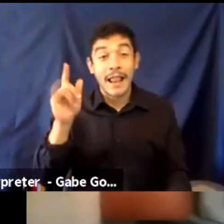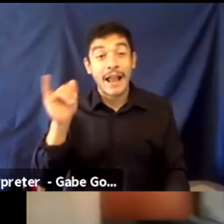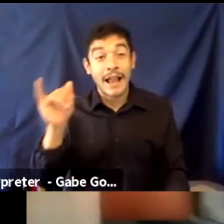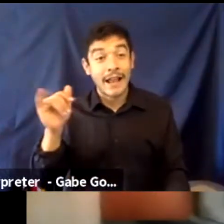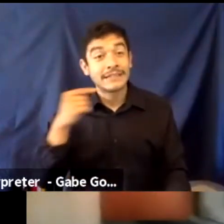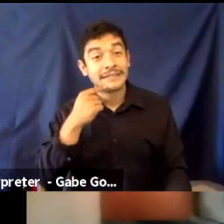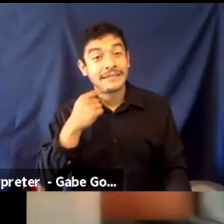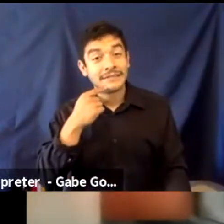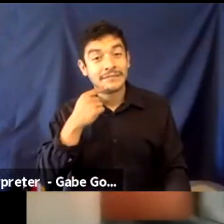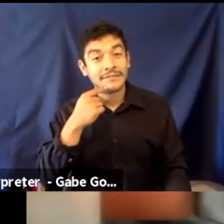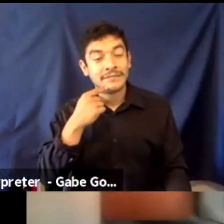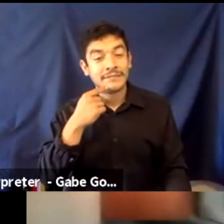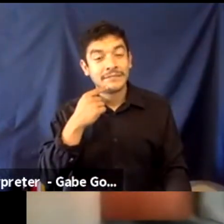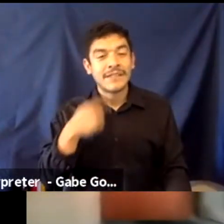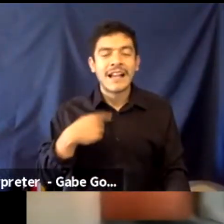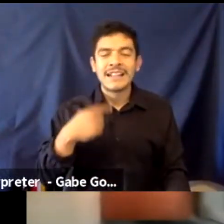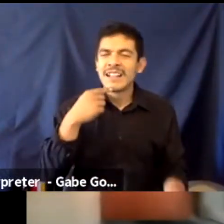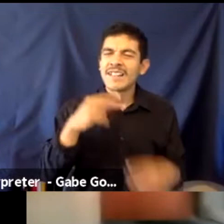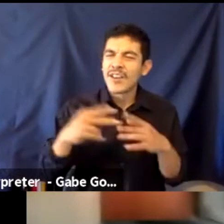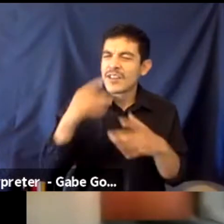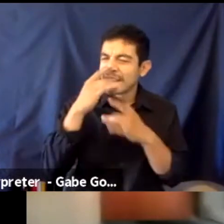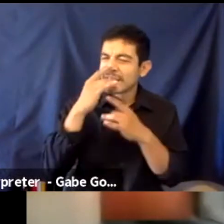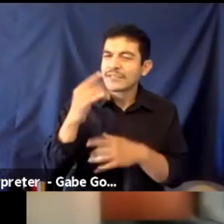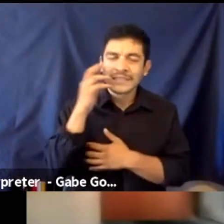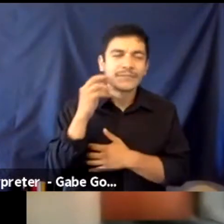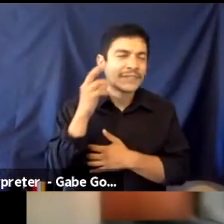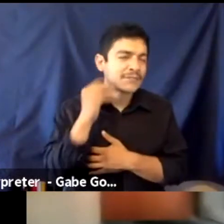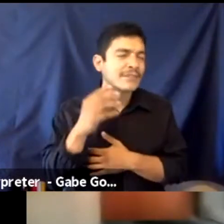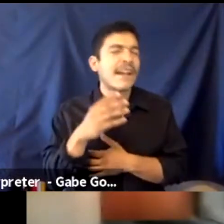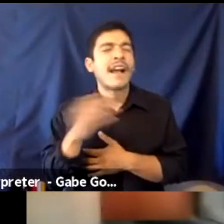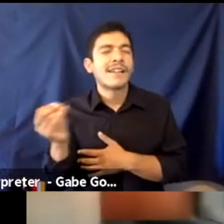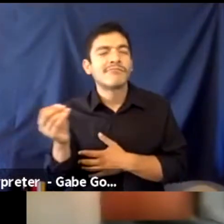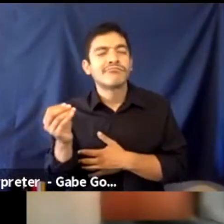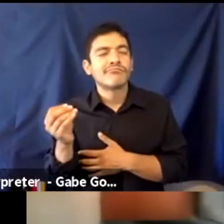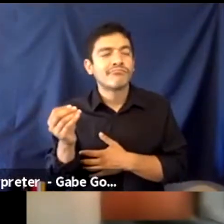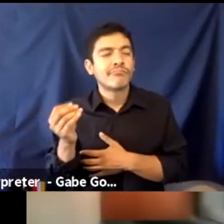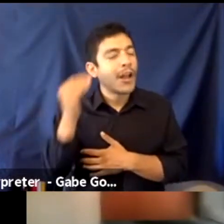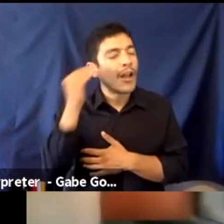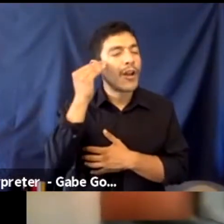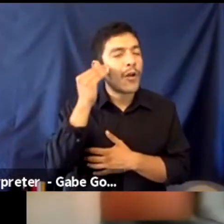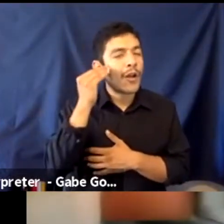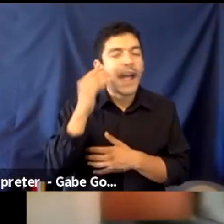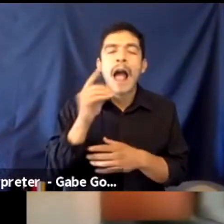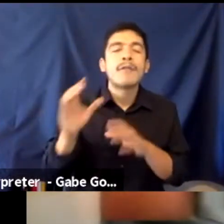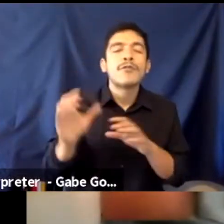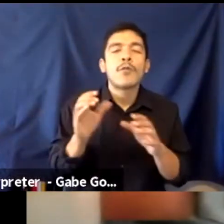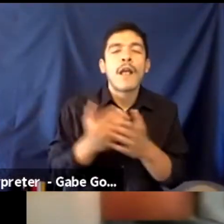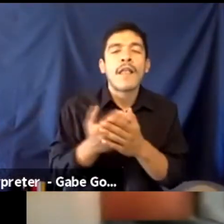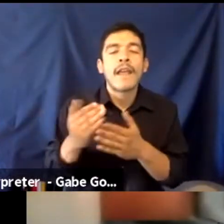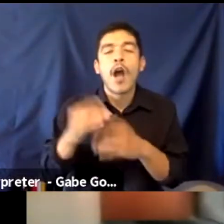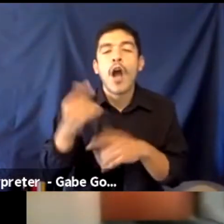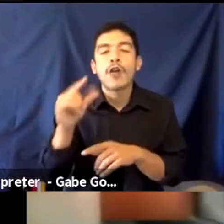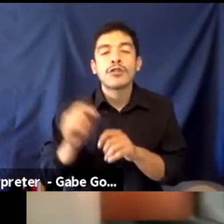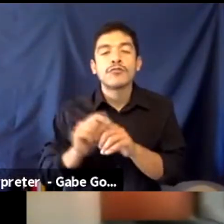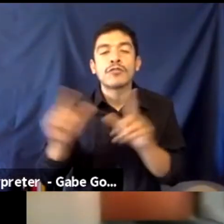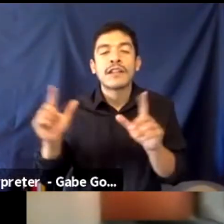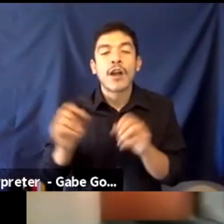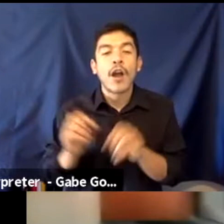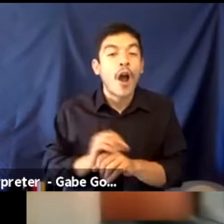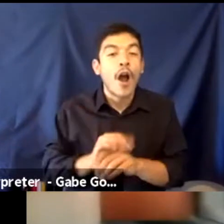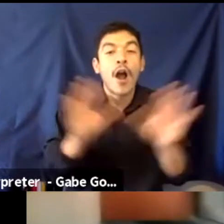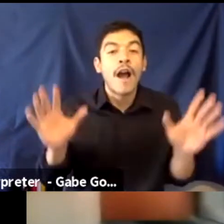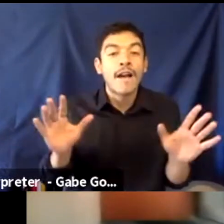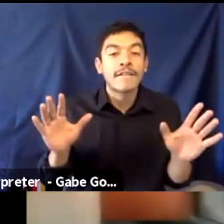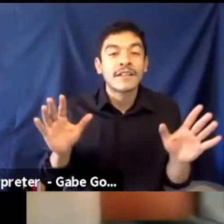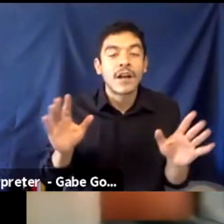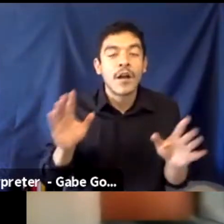I would like to say it was an interesting experience, and doing things on green screen will obviously open up